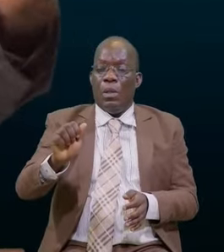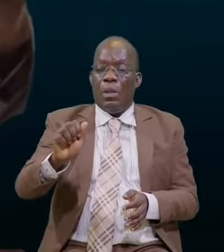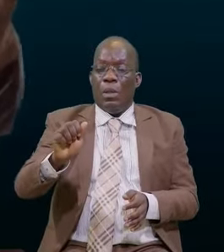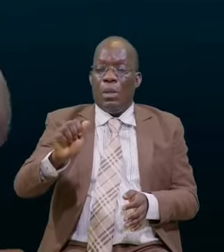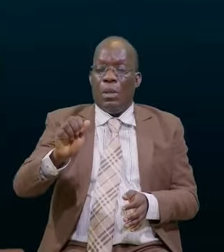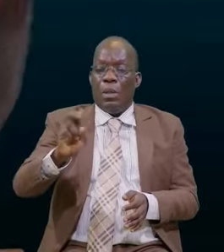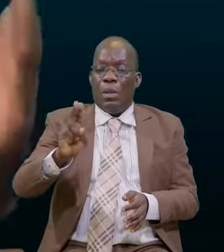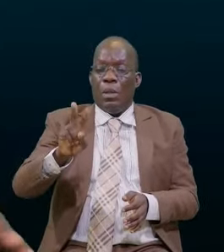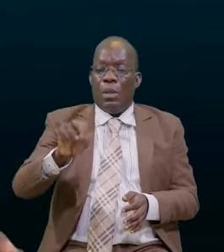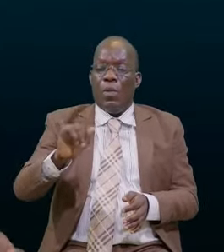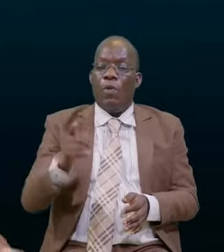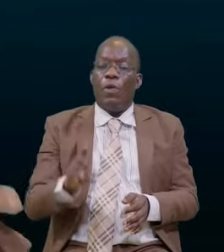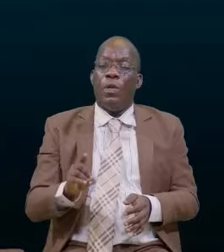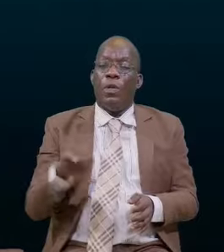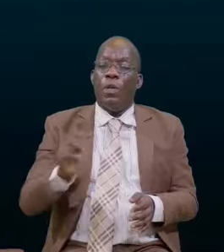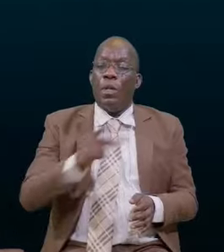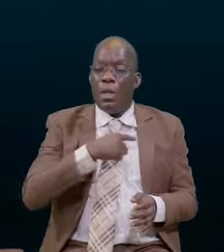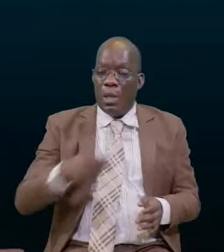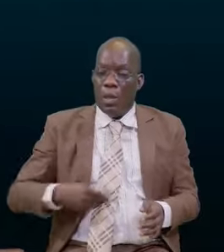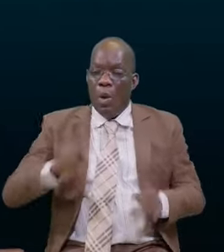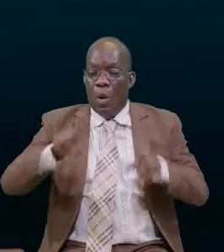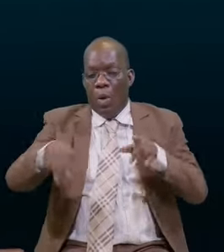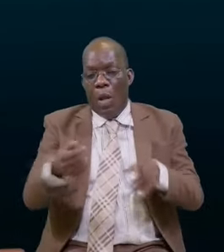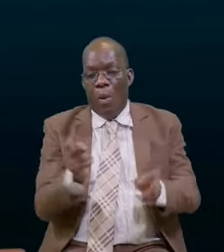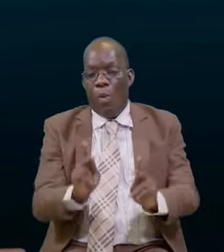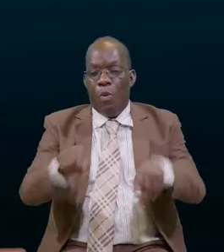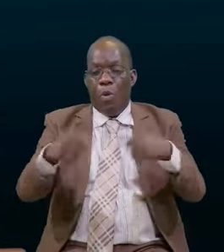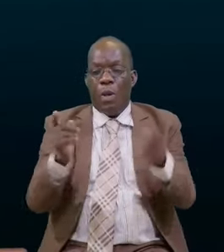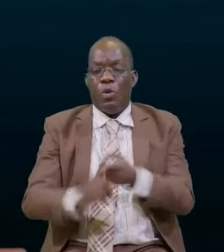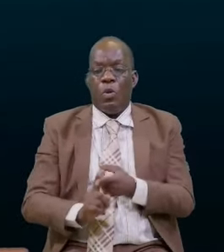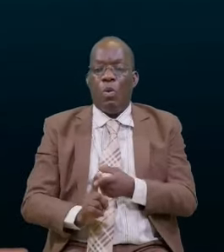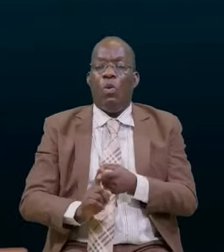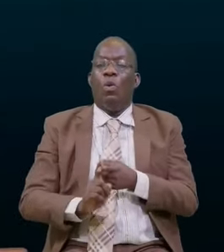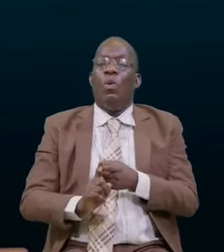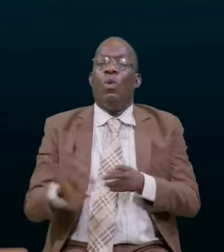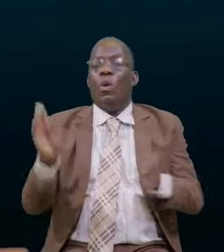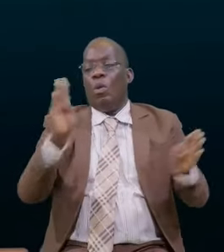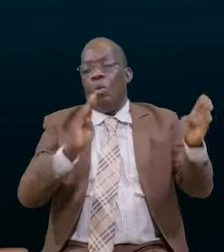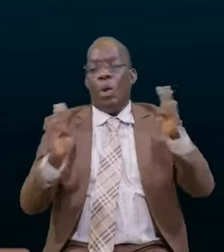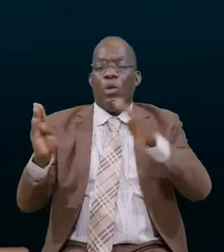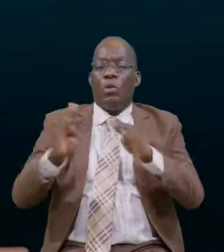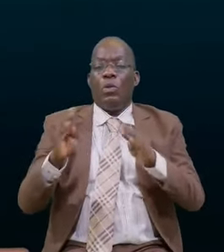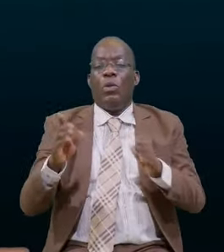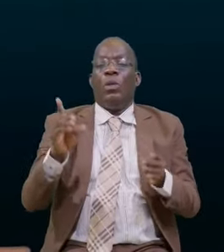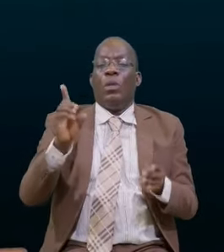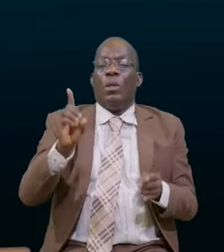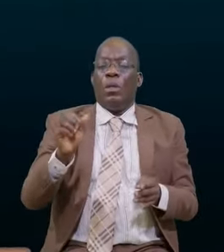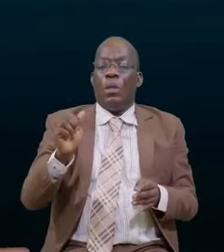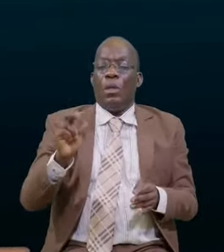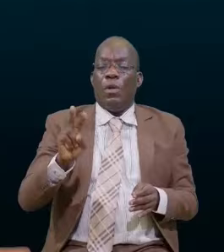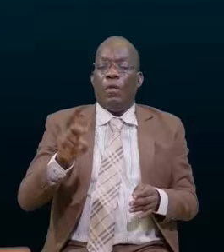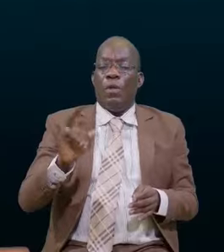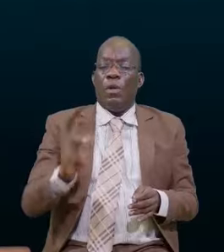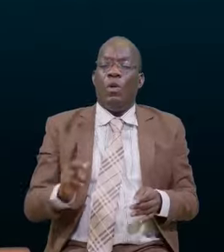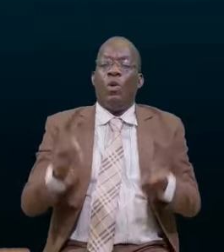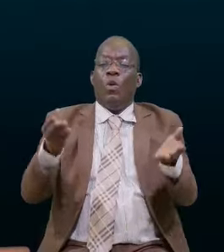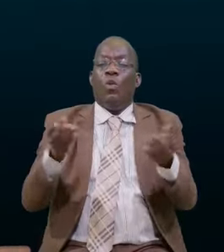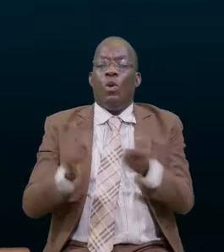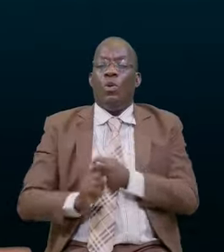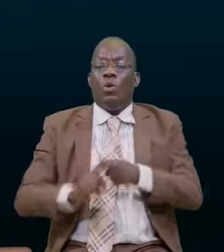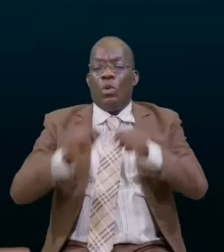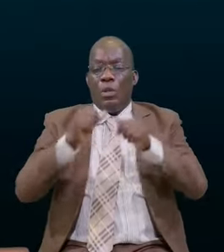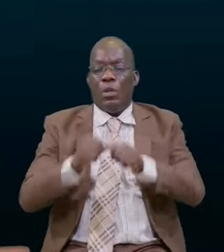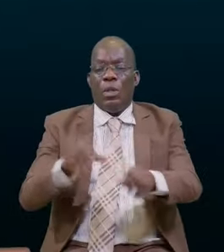to the battle to fight the battle of the Lord but David just wanted to relax in the comfort of his house and that's how the time of